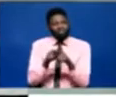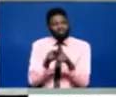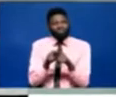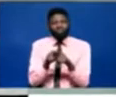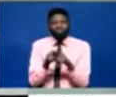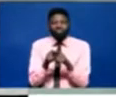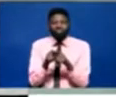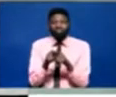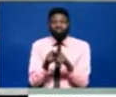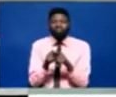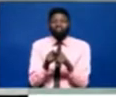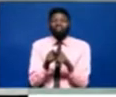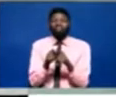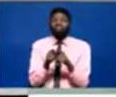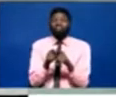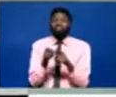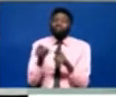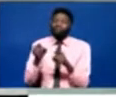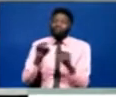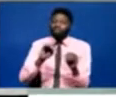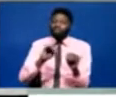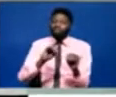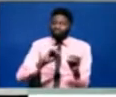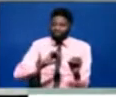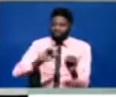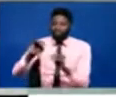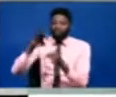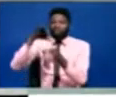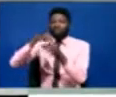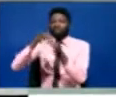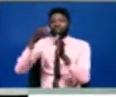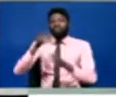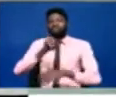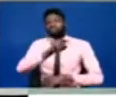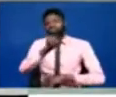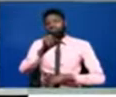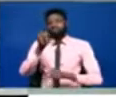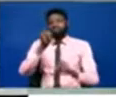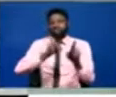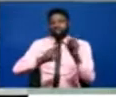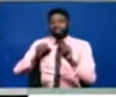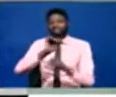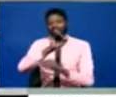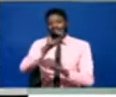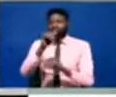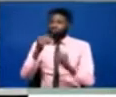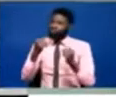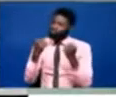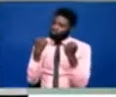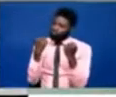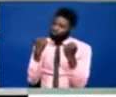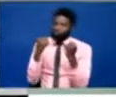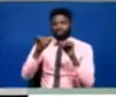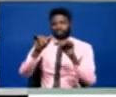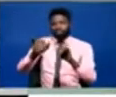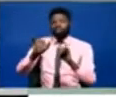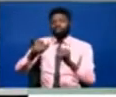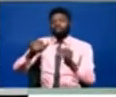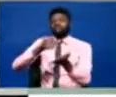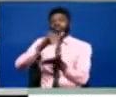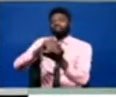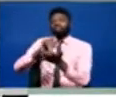the you know, they went to the voters. They went to the people. And they were strongly in Central Kenya. And Central Kenya